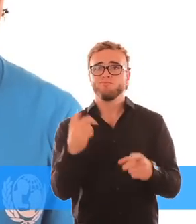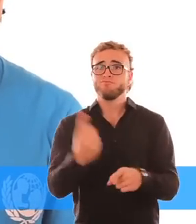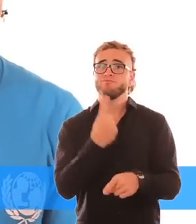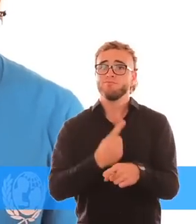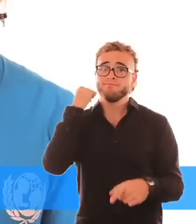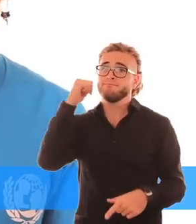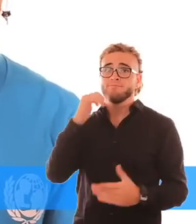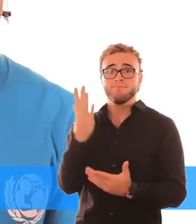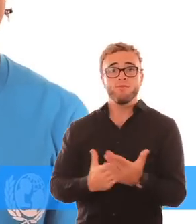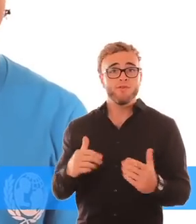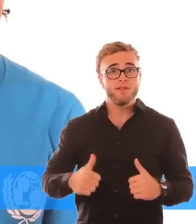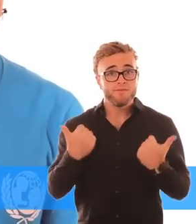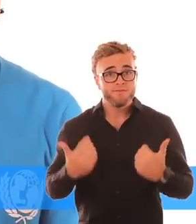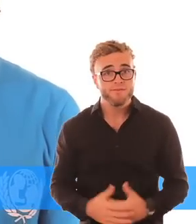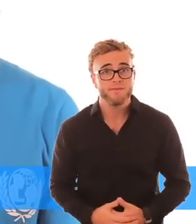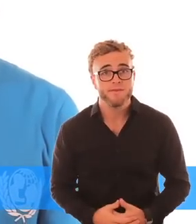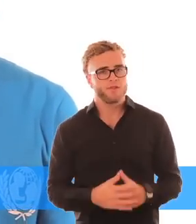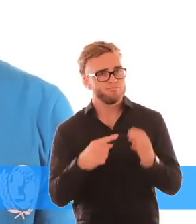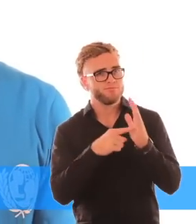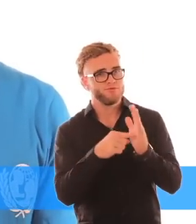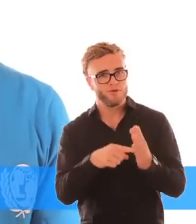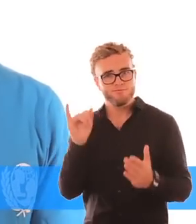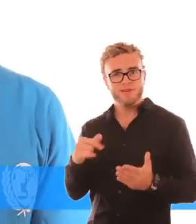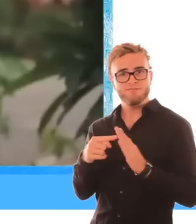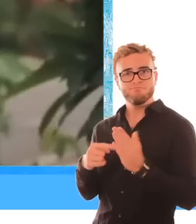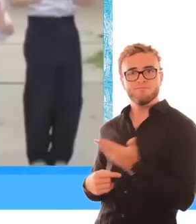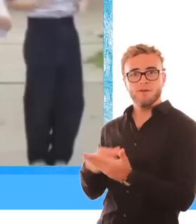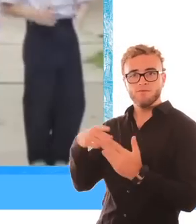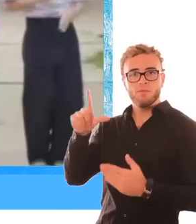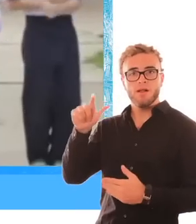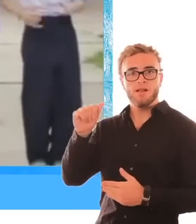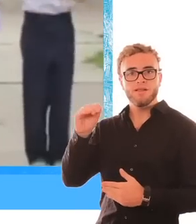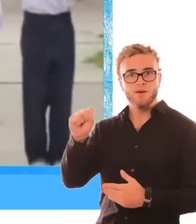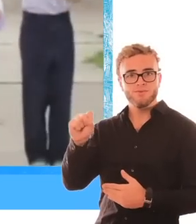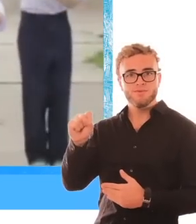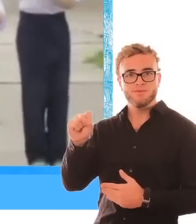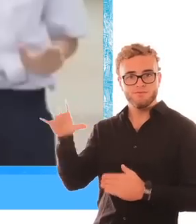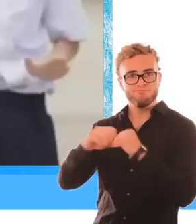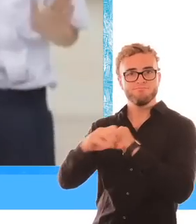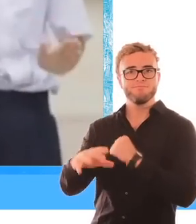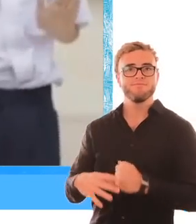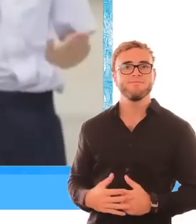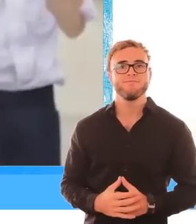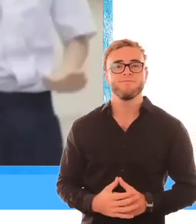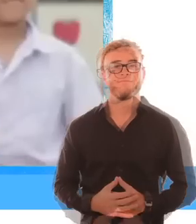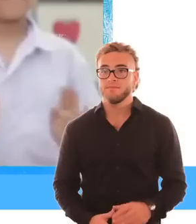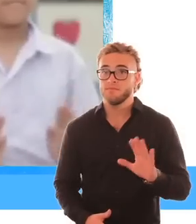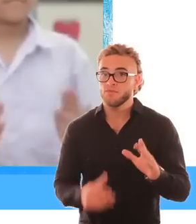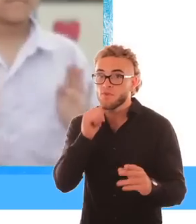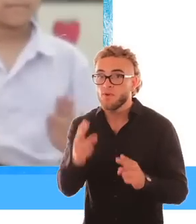life. As in the case of this public safety video from Laos. Children with and without disabilities are part of communication